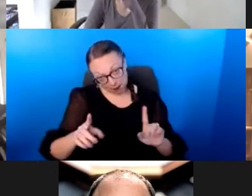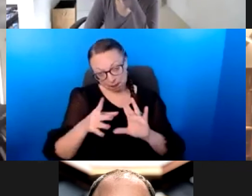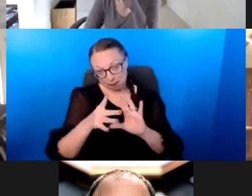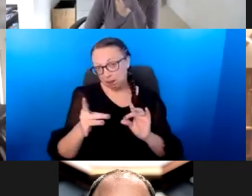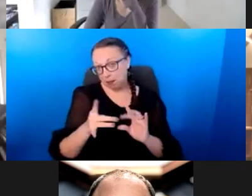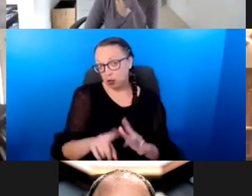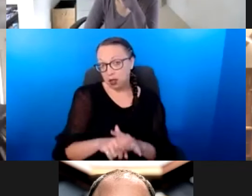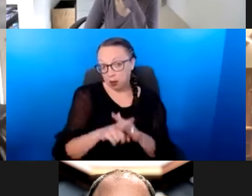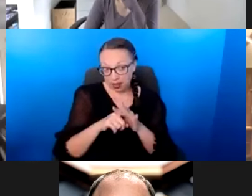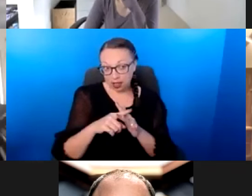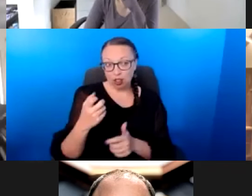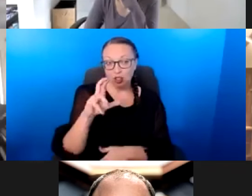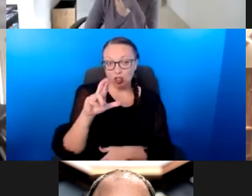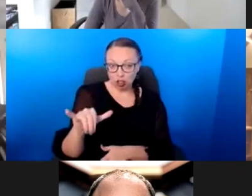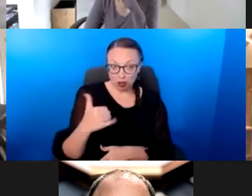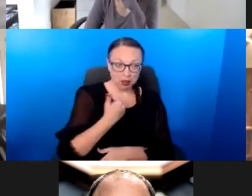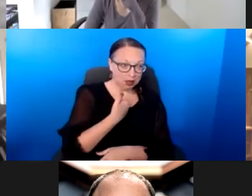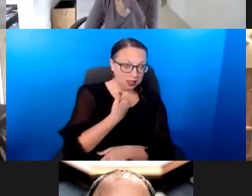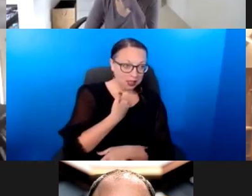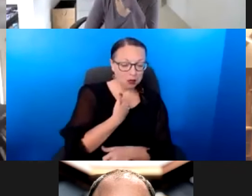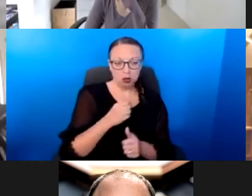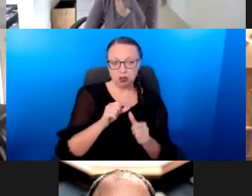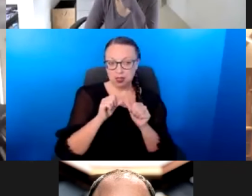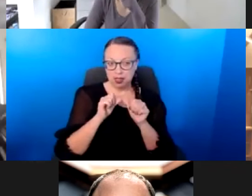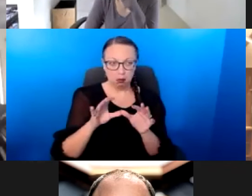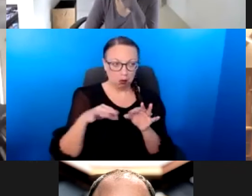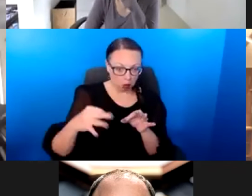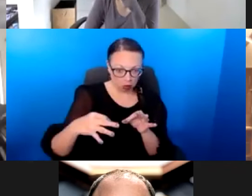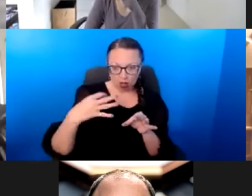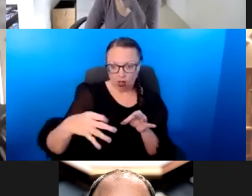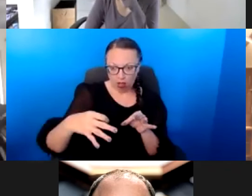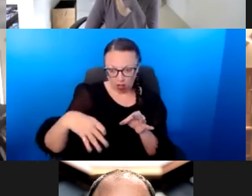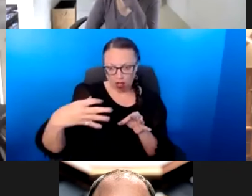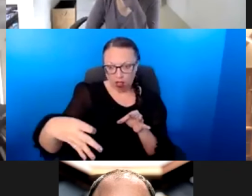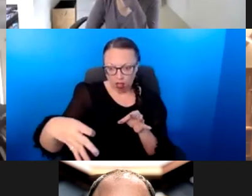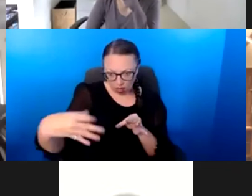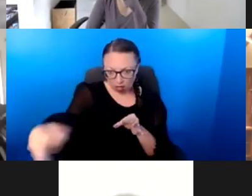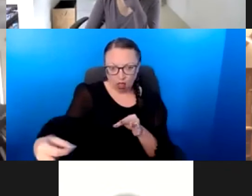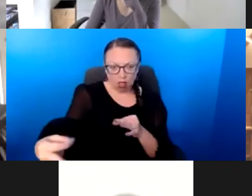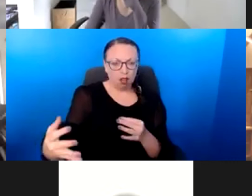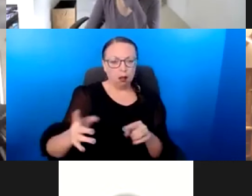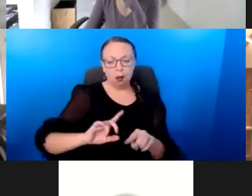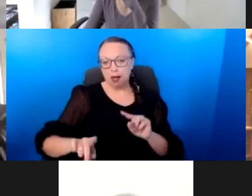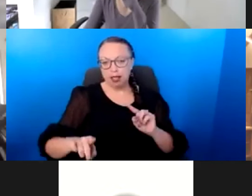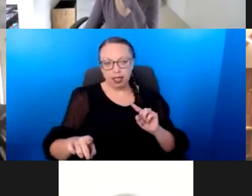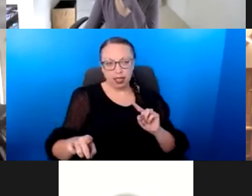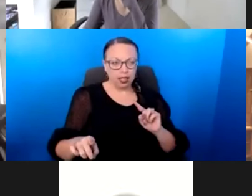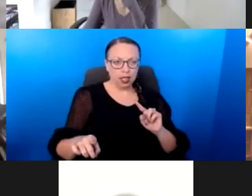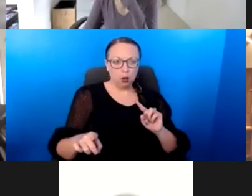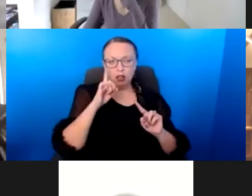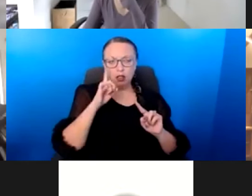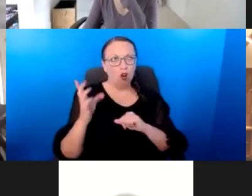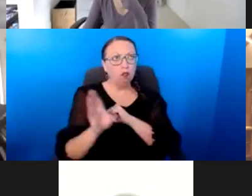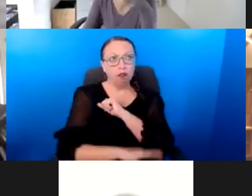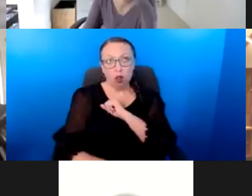know, Jerry and I just kept pushing this back. How could I not? How could it not be by the fall